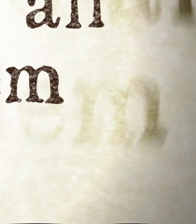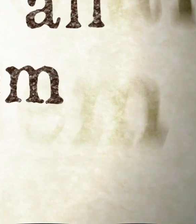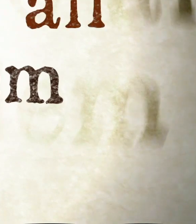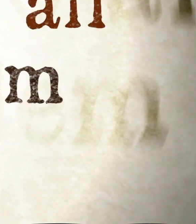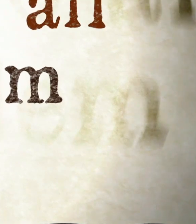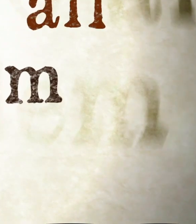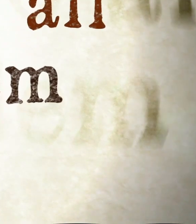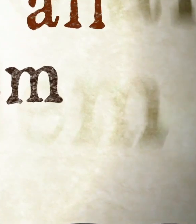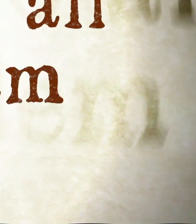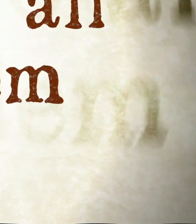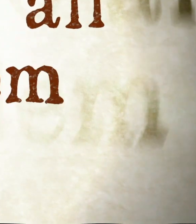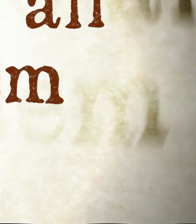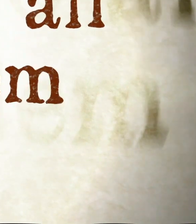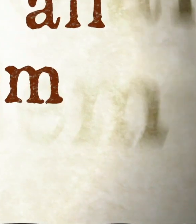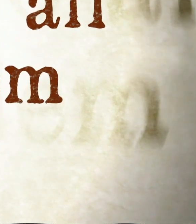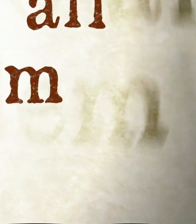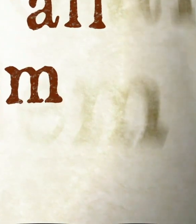Speak to all